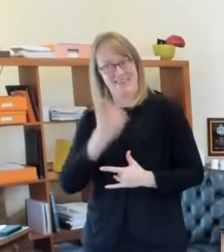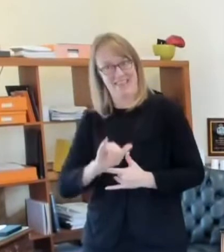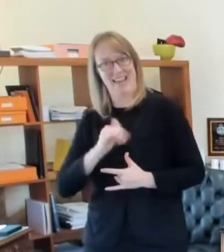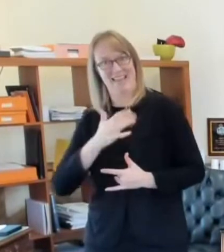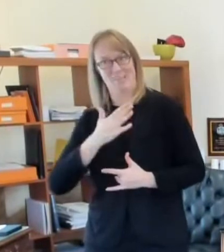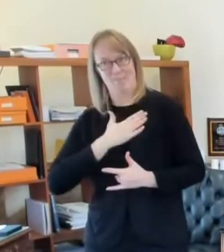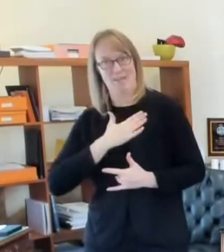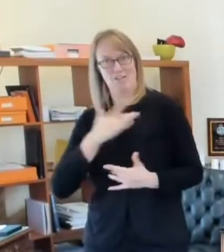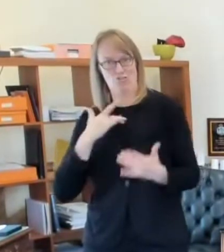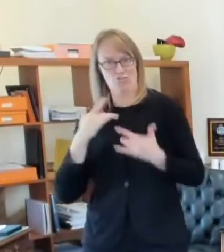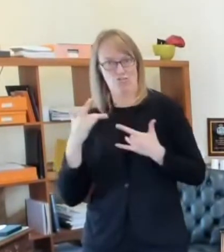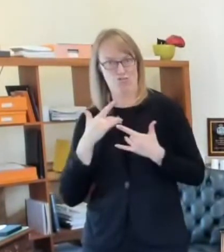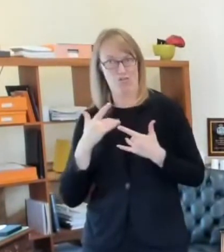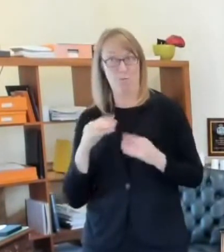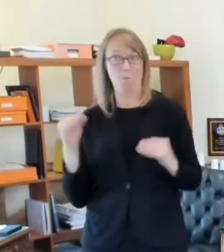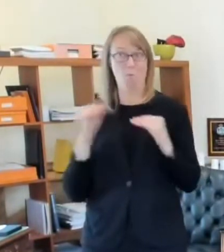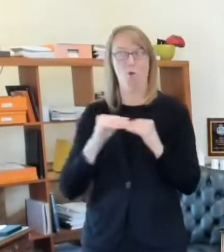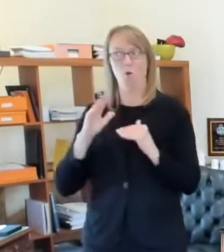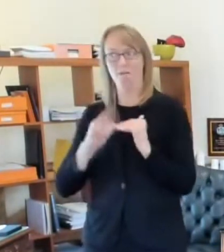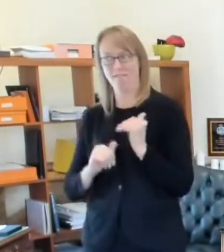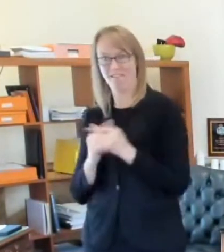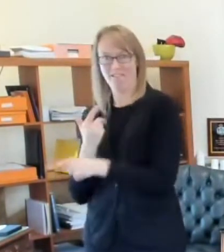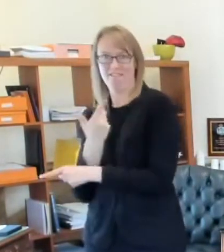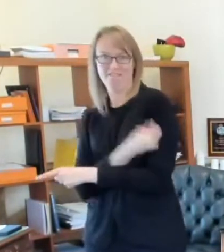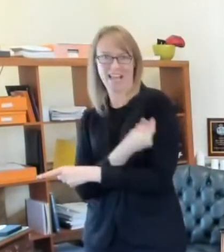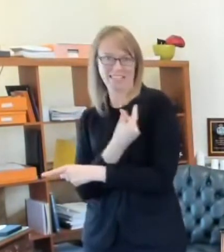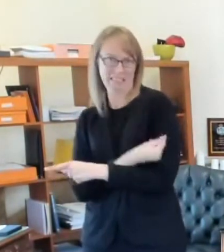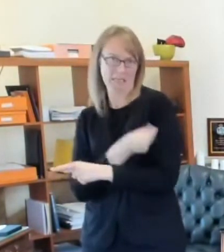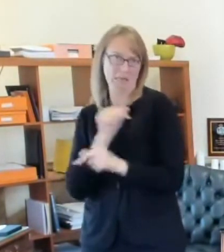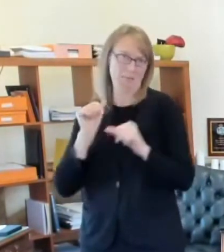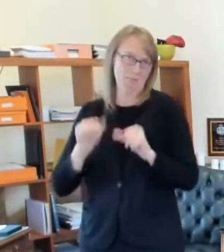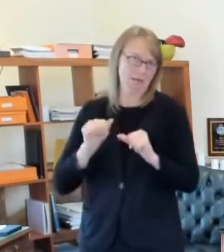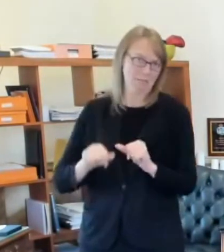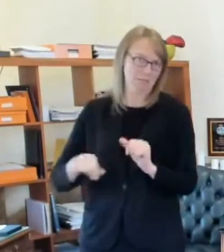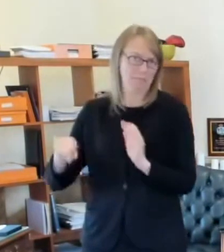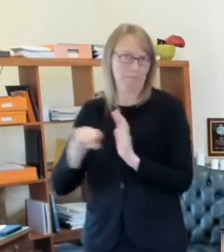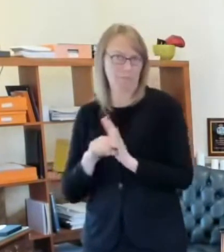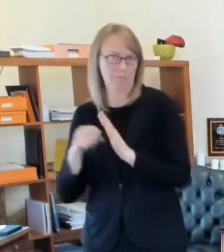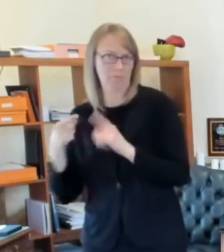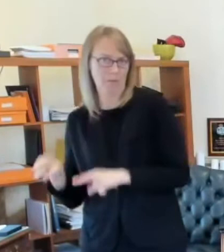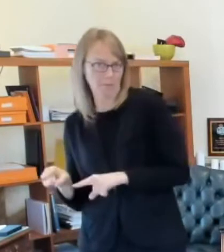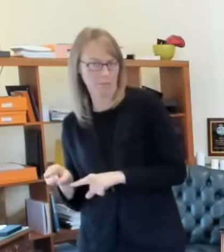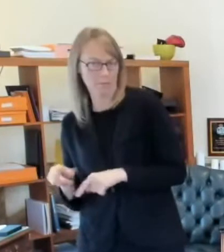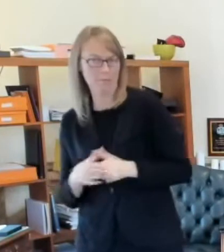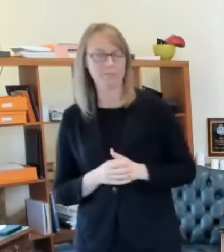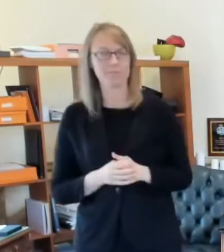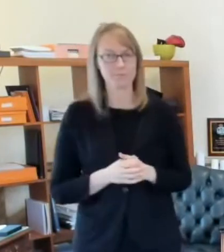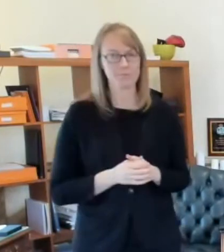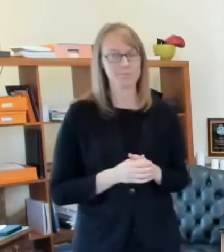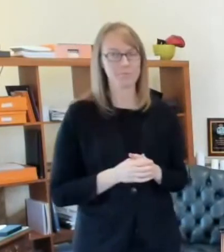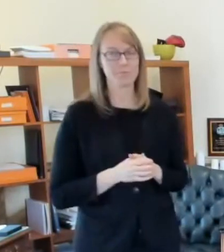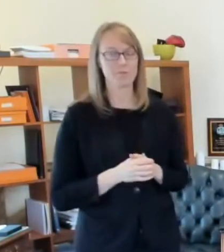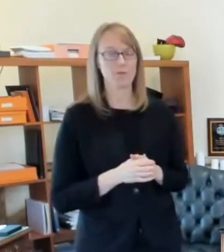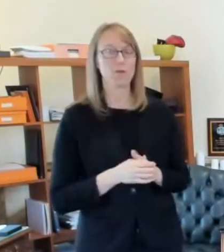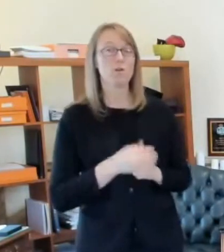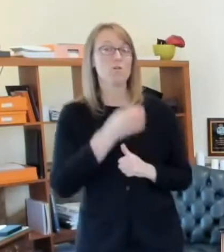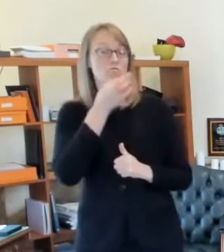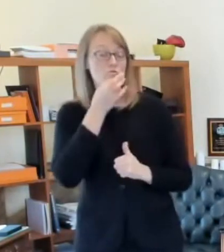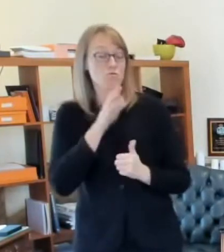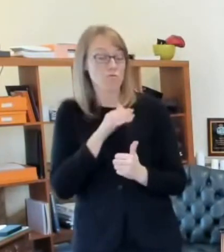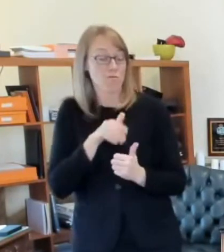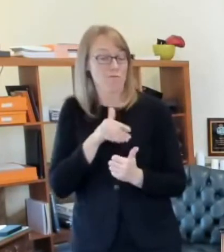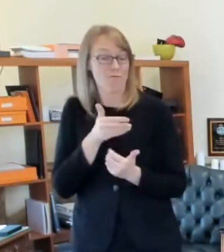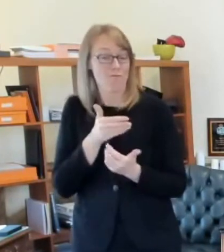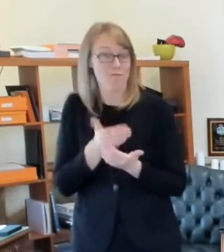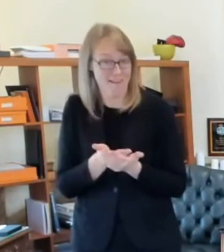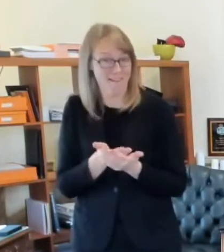for themselves. So we have the vaccines on the horizon, which, you know, folks are saying, and when I say folks, Dr.